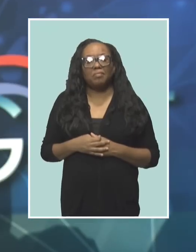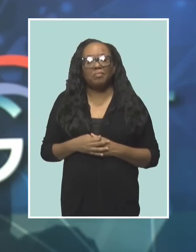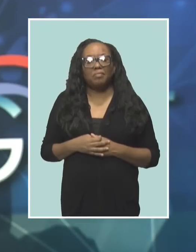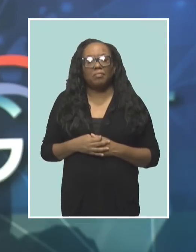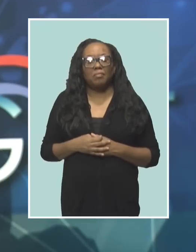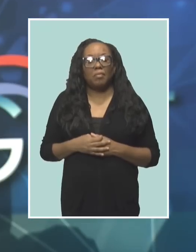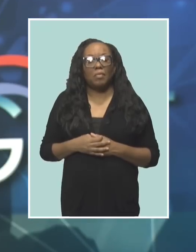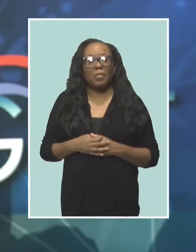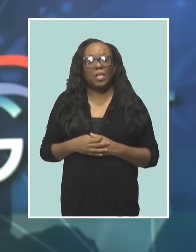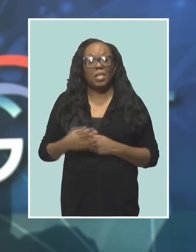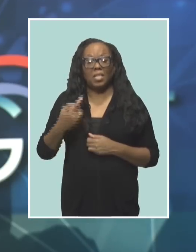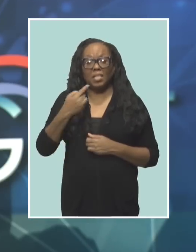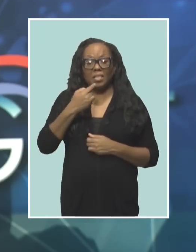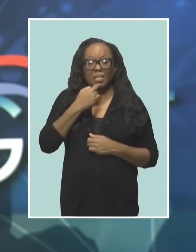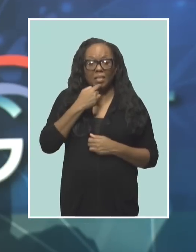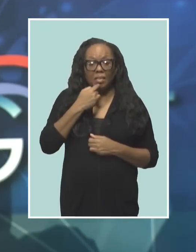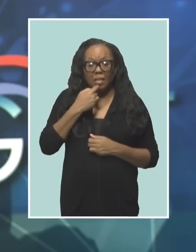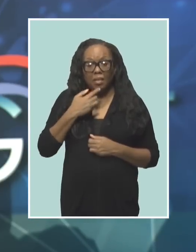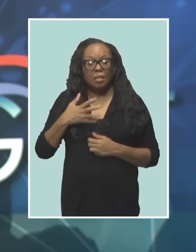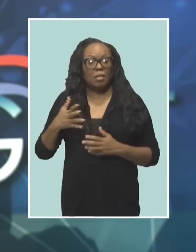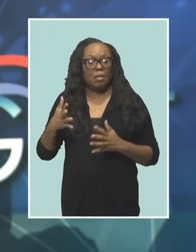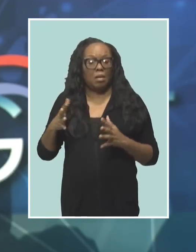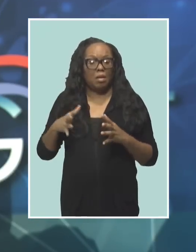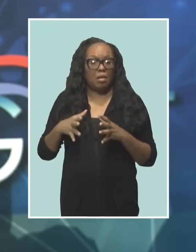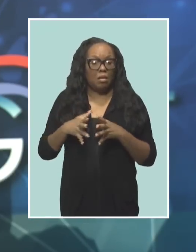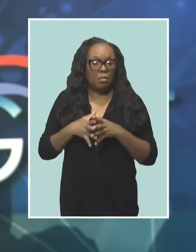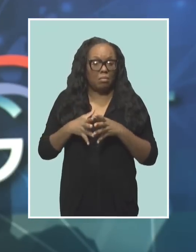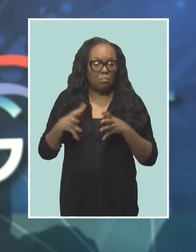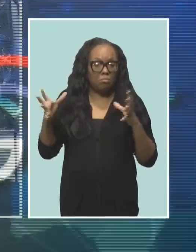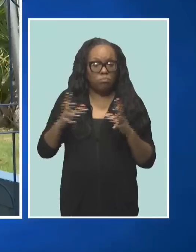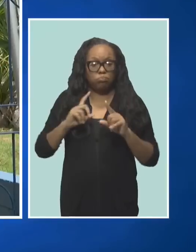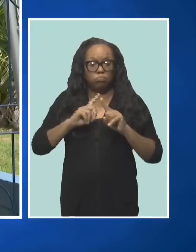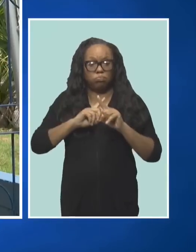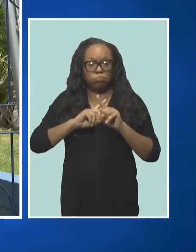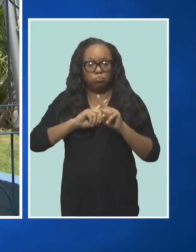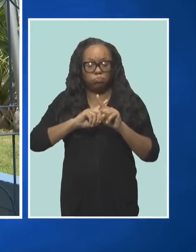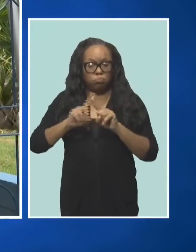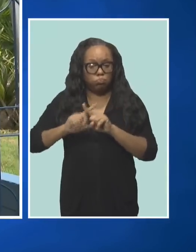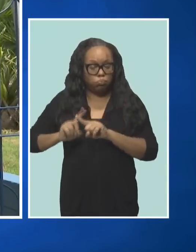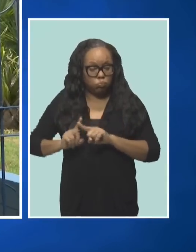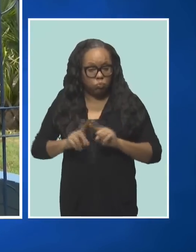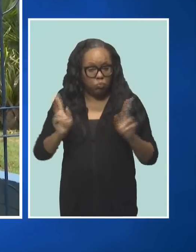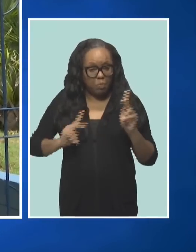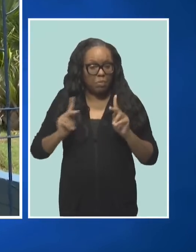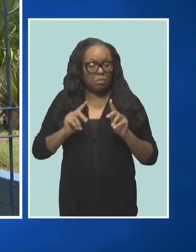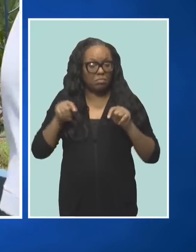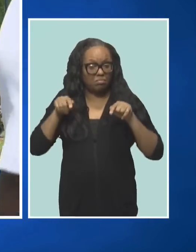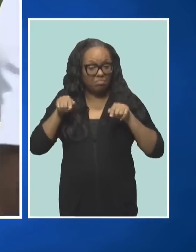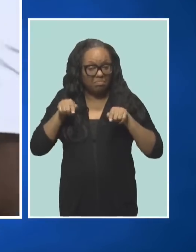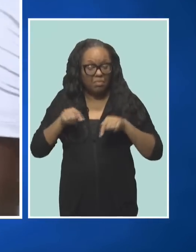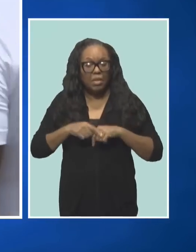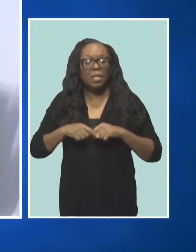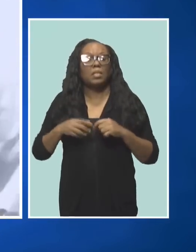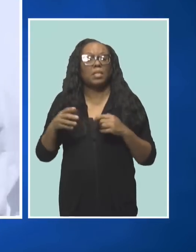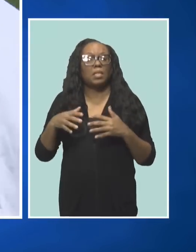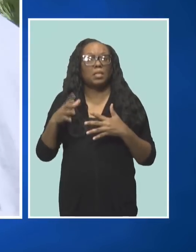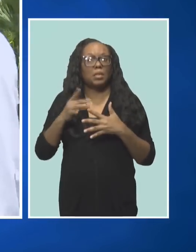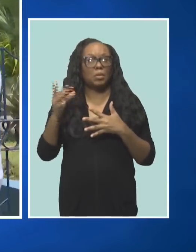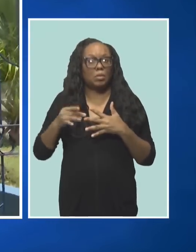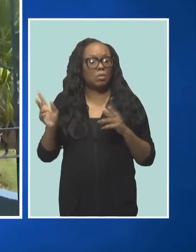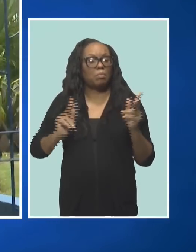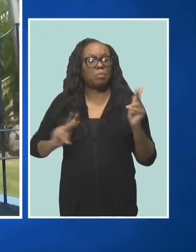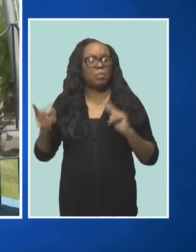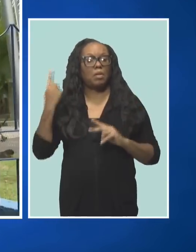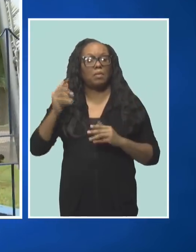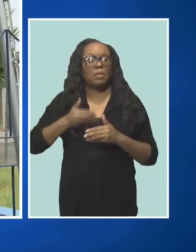Mr. Thorne also told the scores of DLP faithfuls gathered at the George Street Auditorium the party has started to select candidates to run in